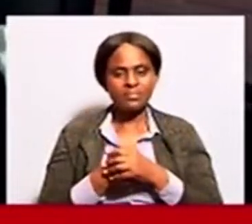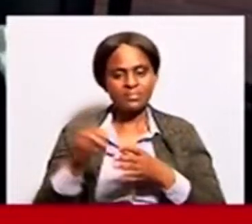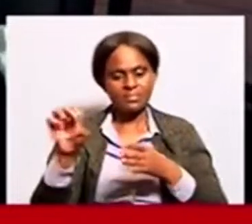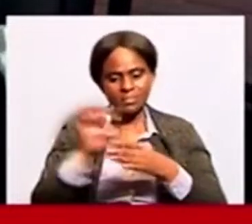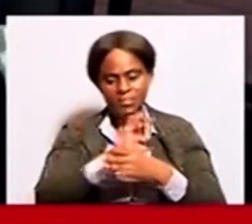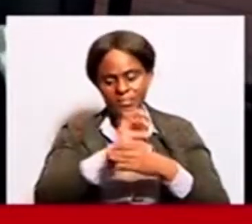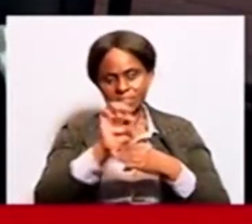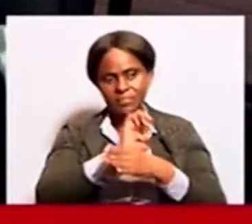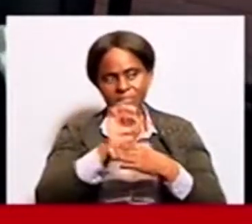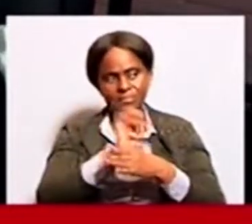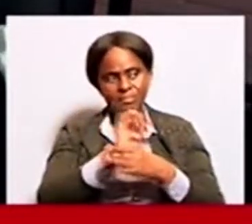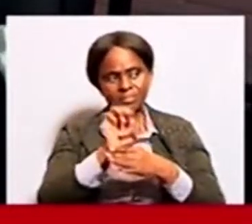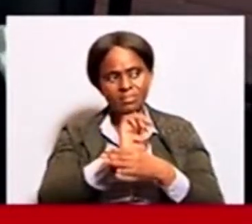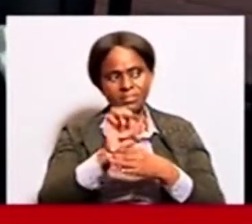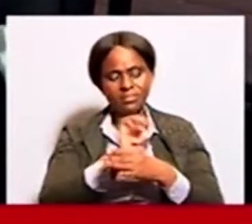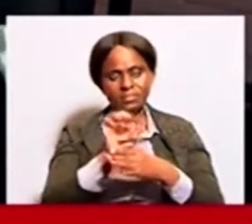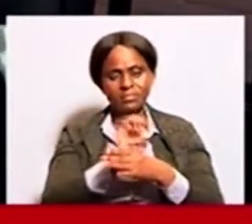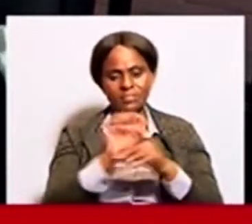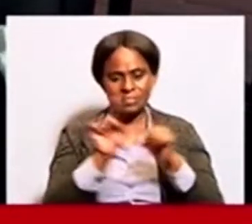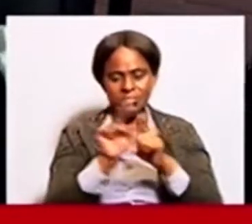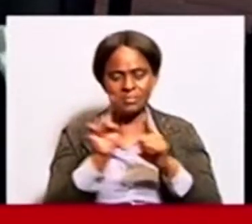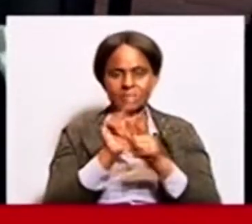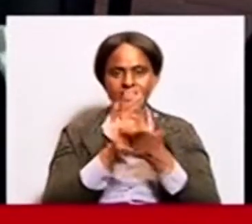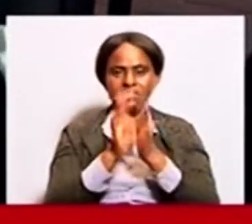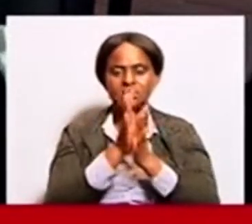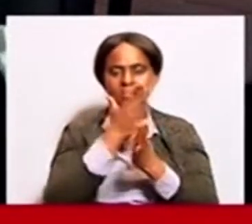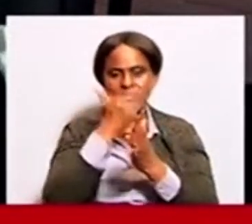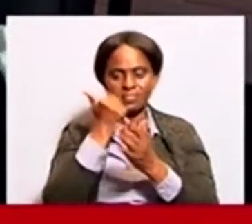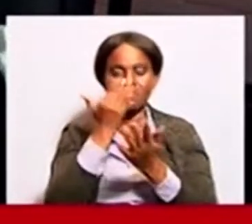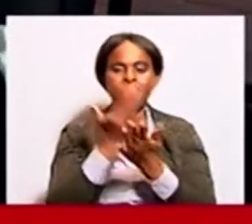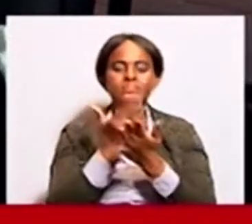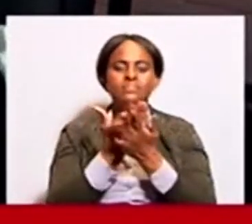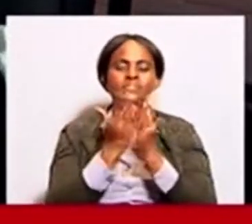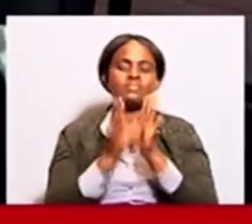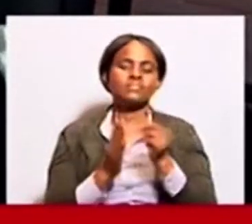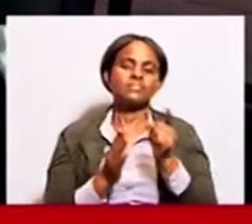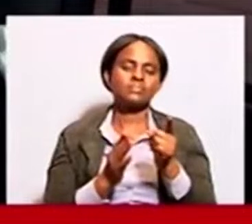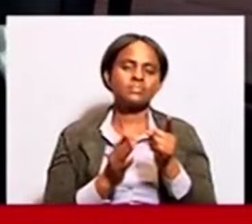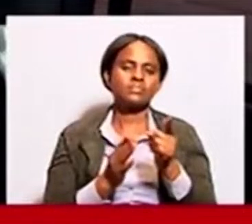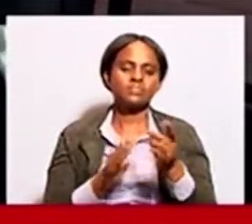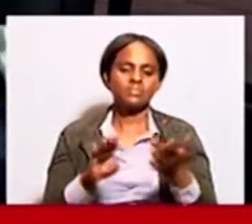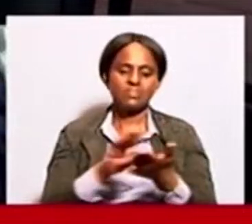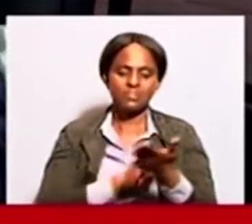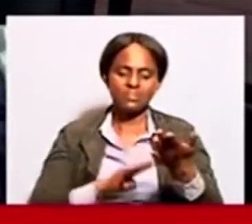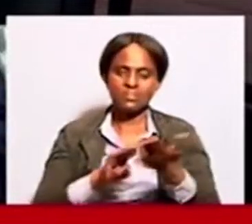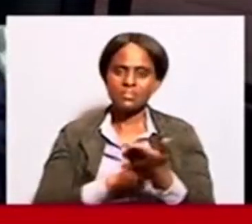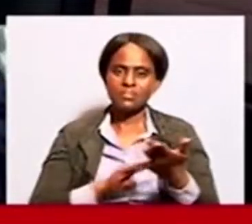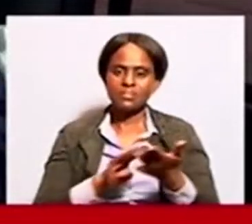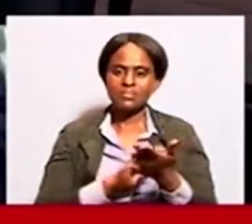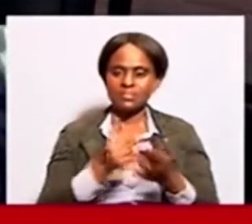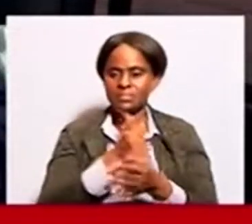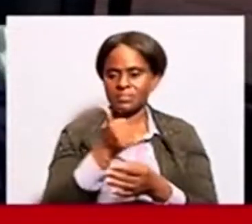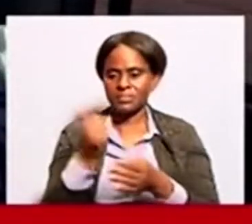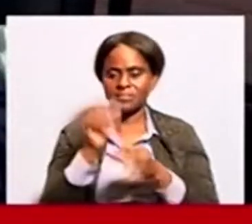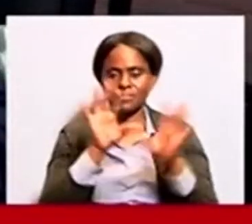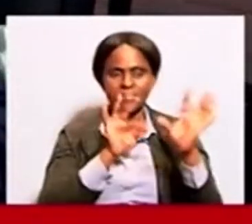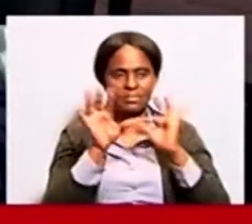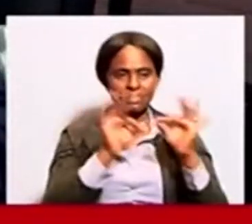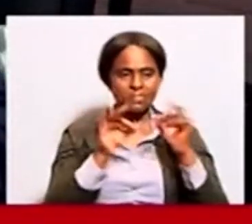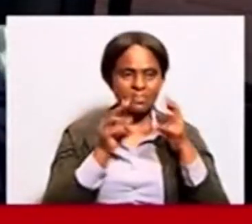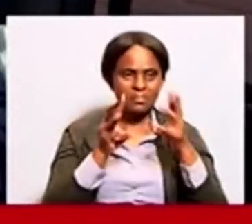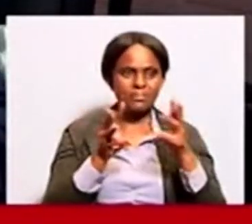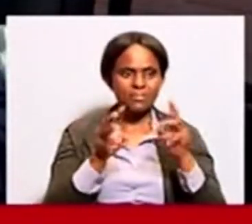evaluate him to be the best evaluated bidder based on other selection criteria